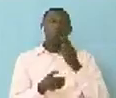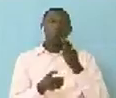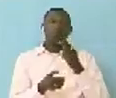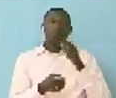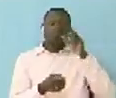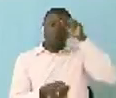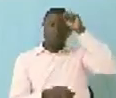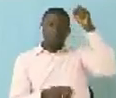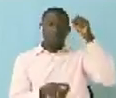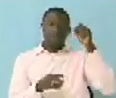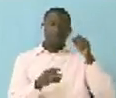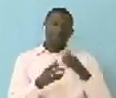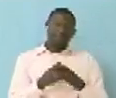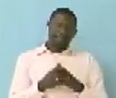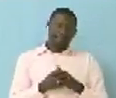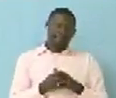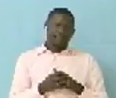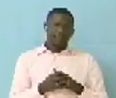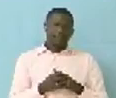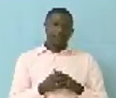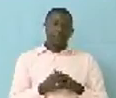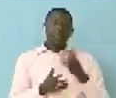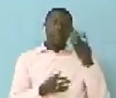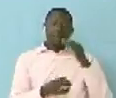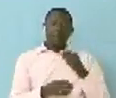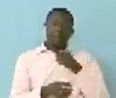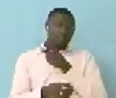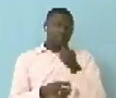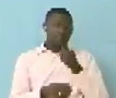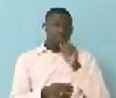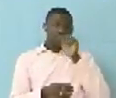Council, if that is your understanding, fine. But